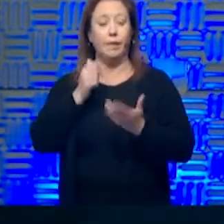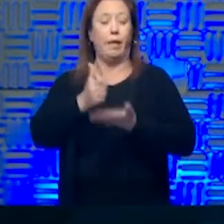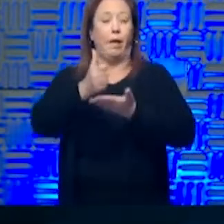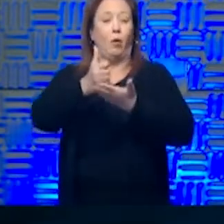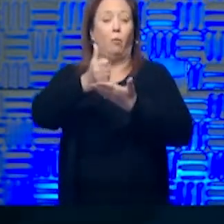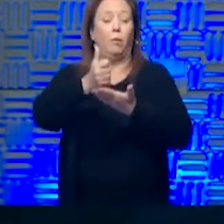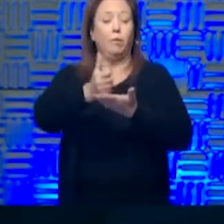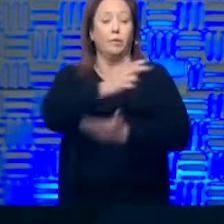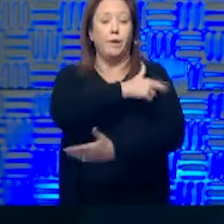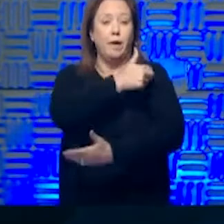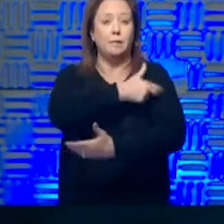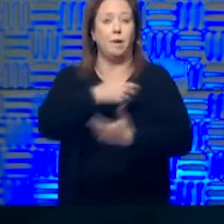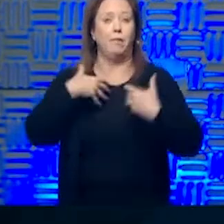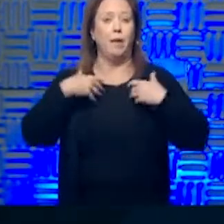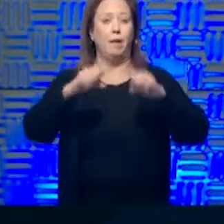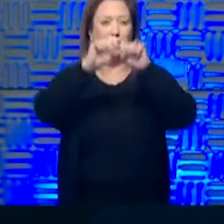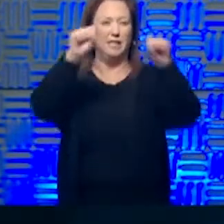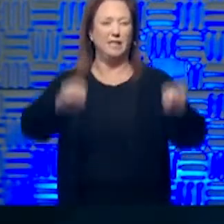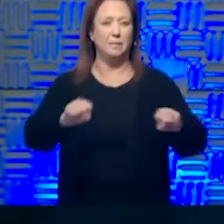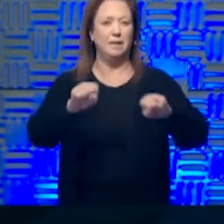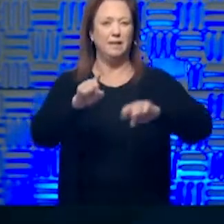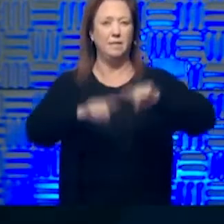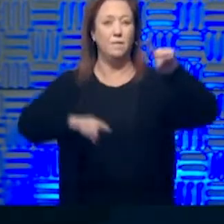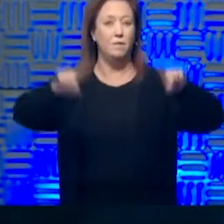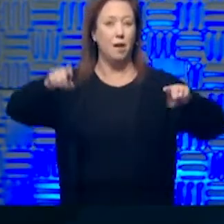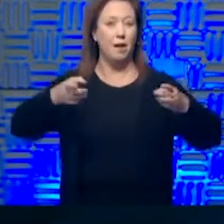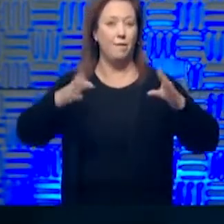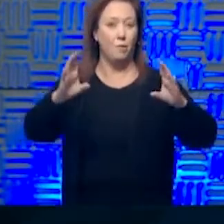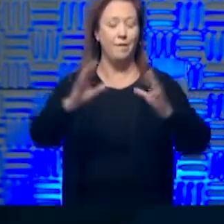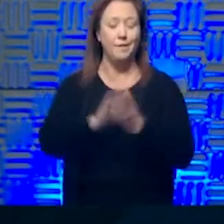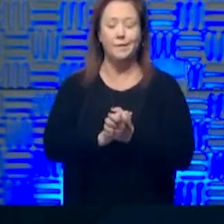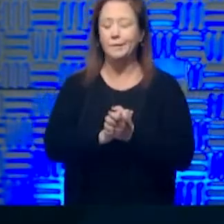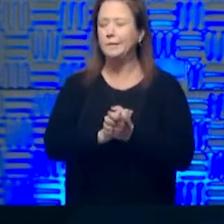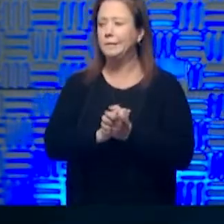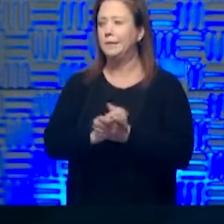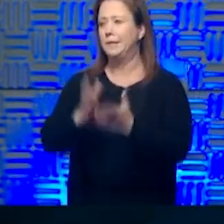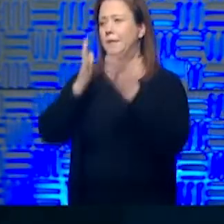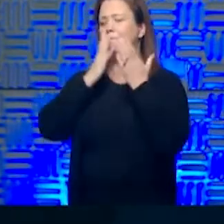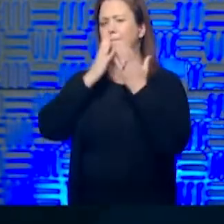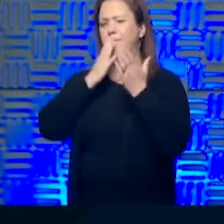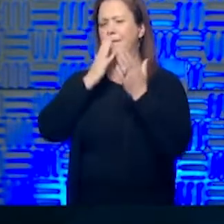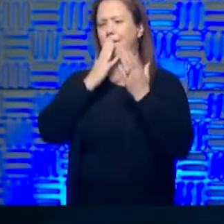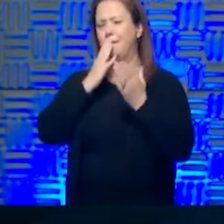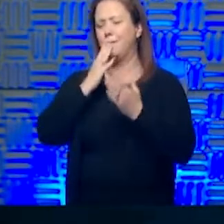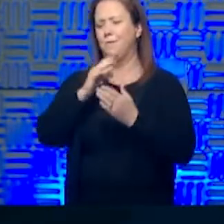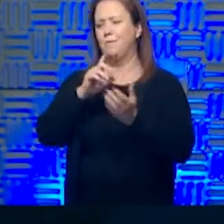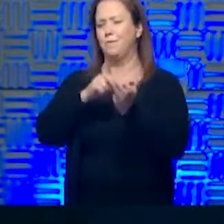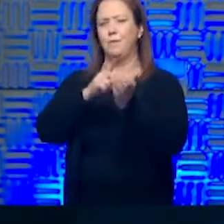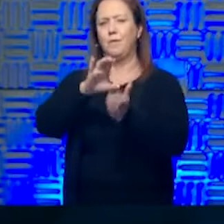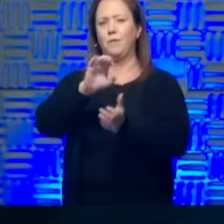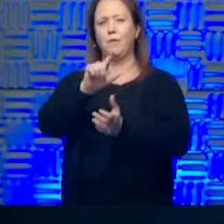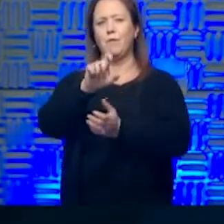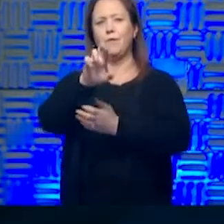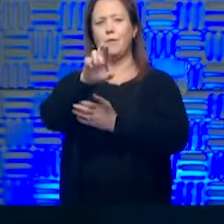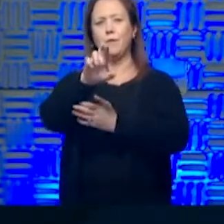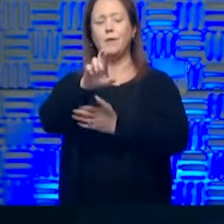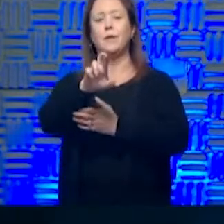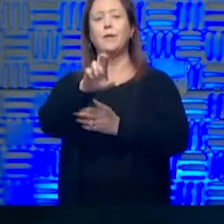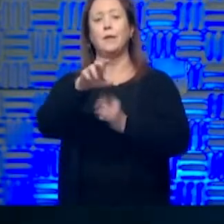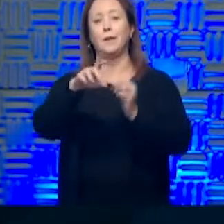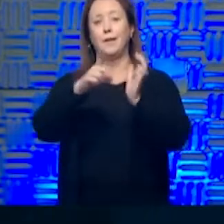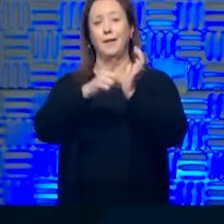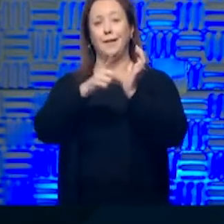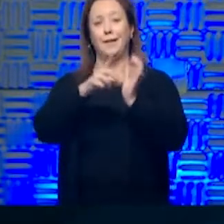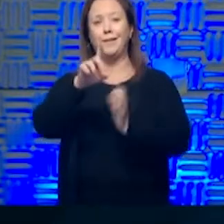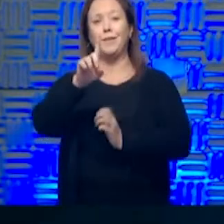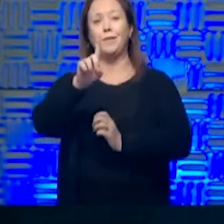ways. Well, Dr. Collier, I just want to say thank you, and thanks as well to Dr. Doug Gerard, our